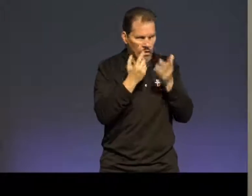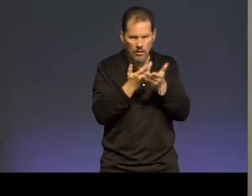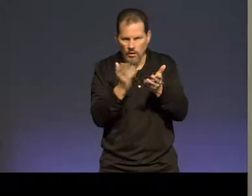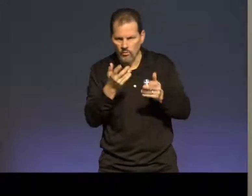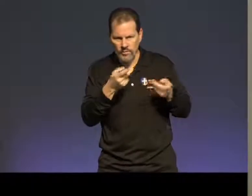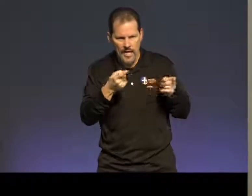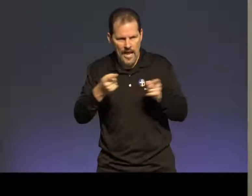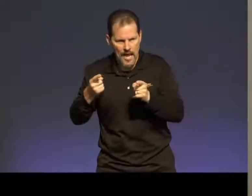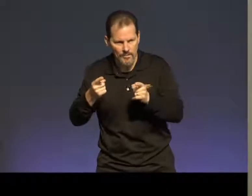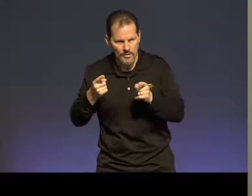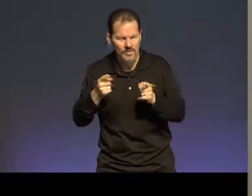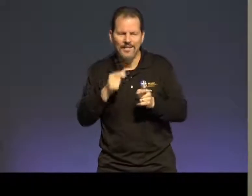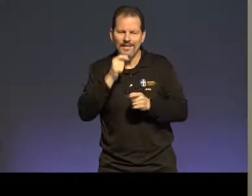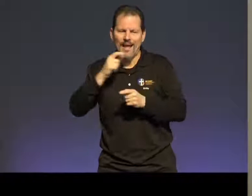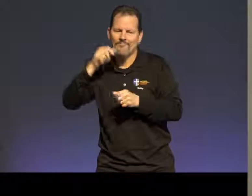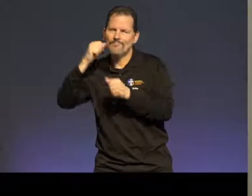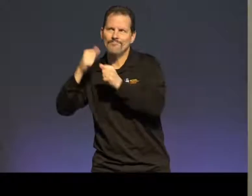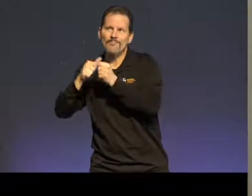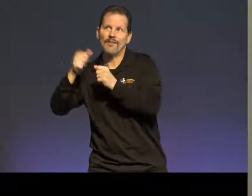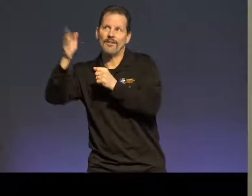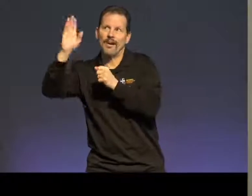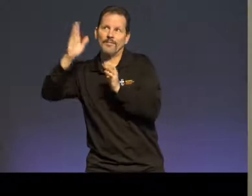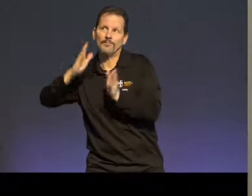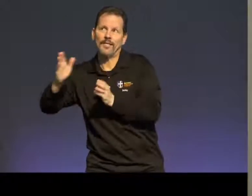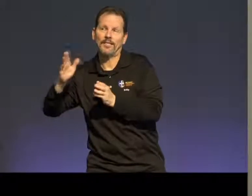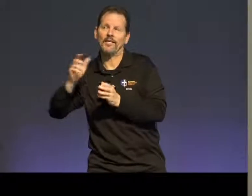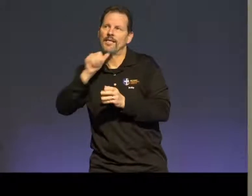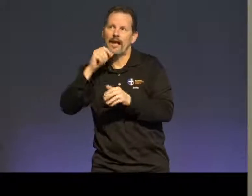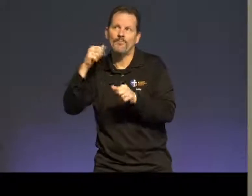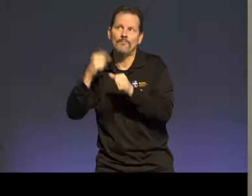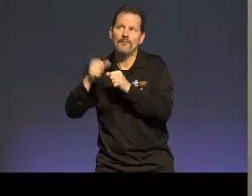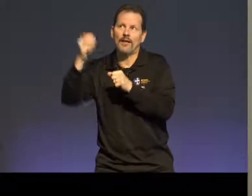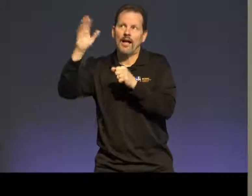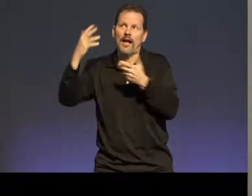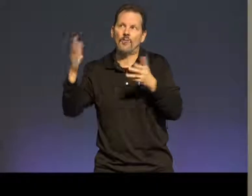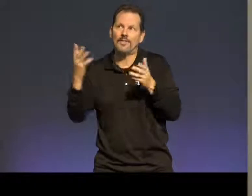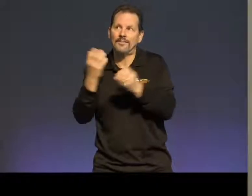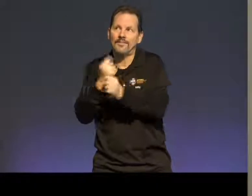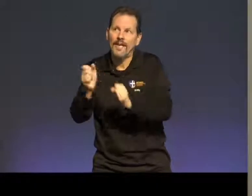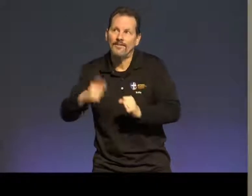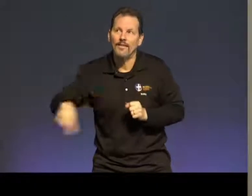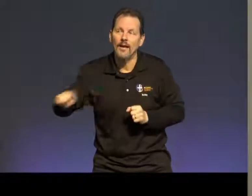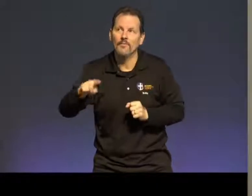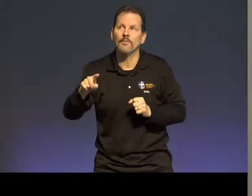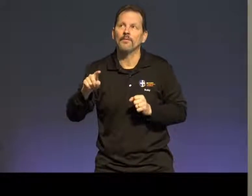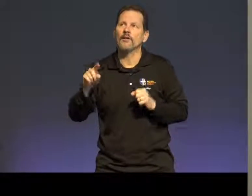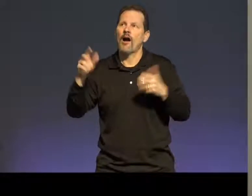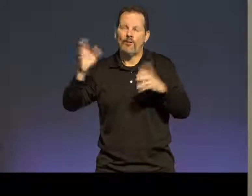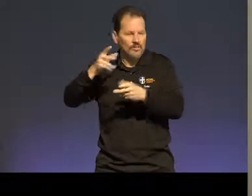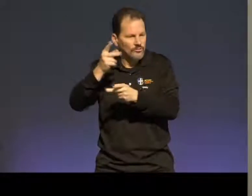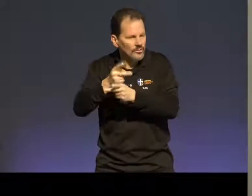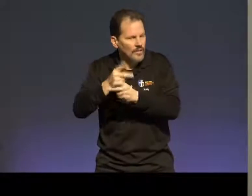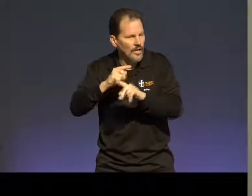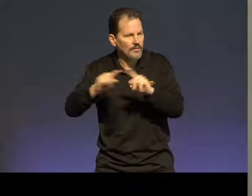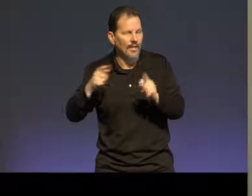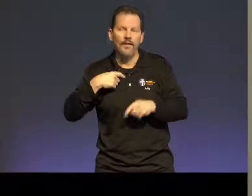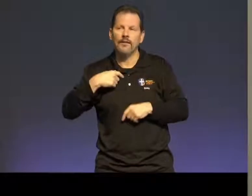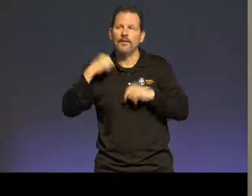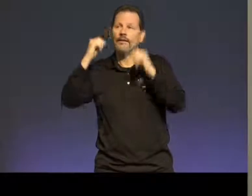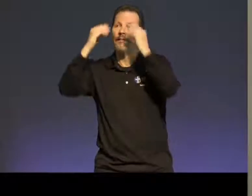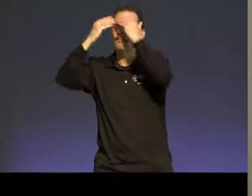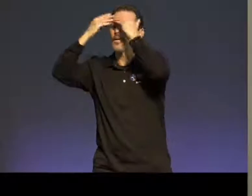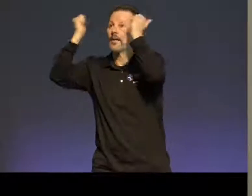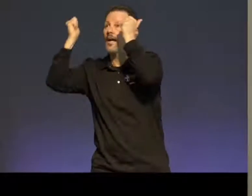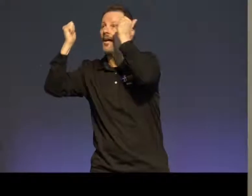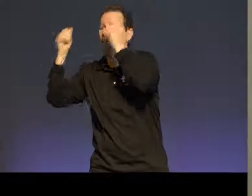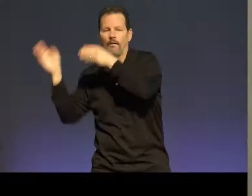I want to challenge us that when things look like they're not going the way we want, when we can do the same thing Saul does here, when we can look out and say, people have left